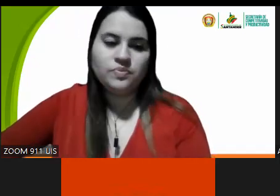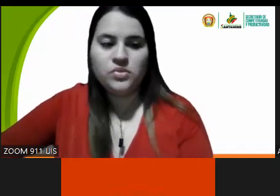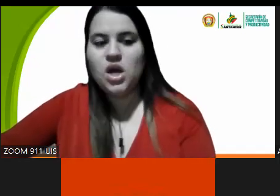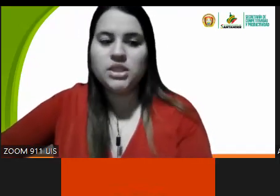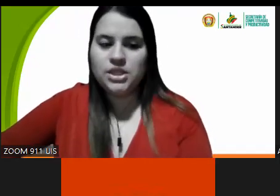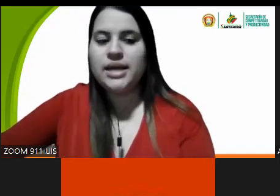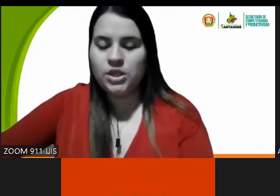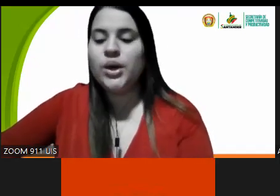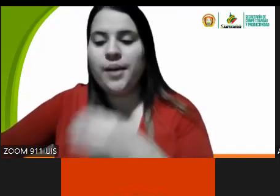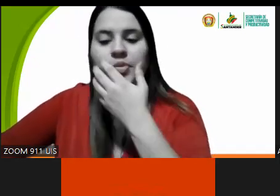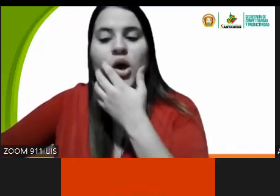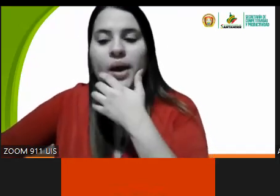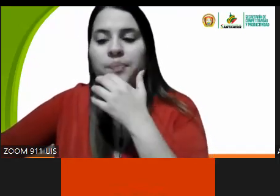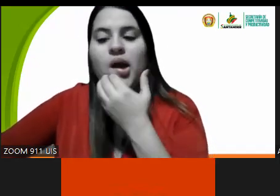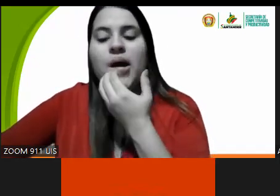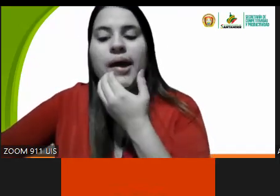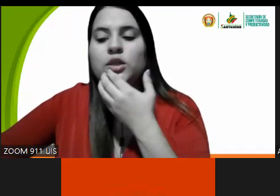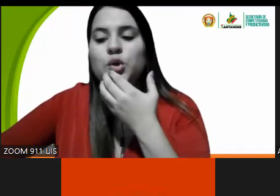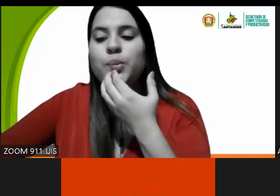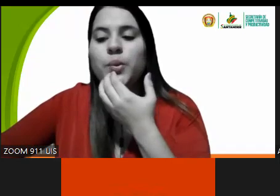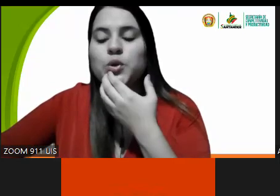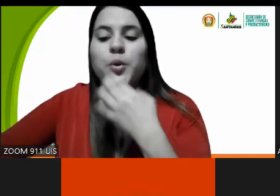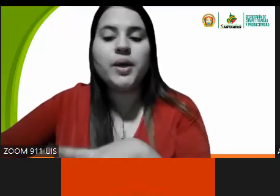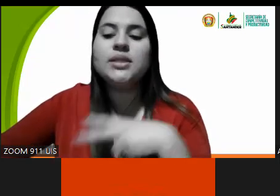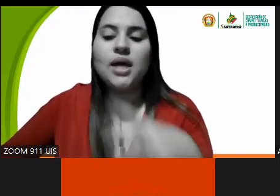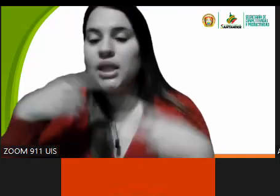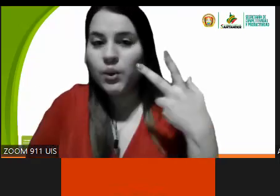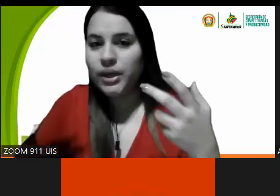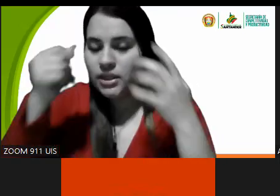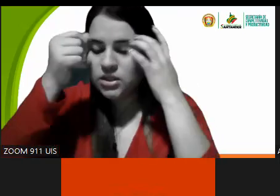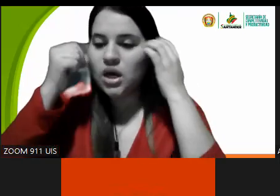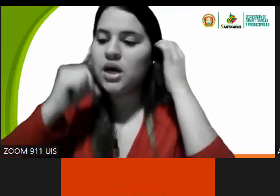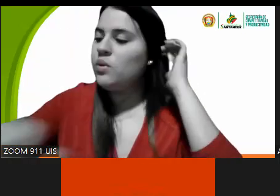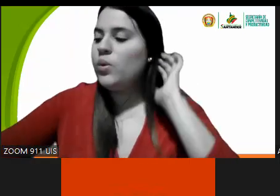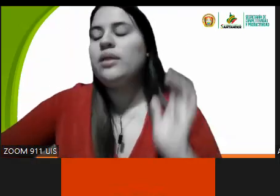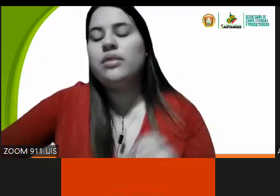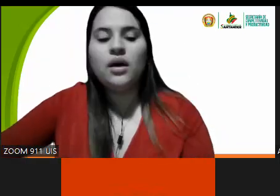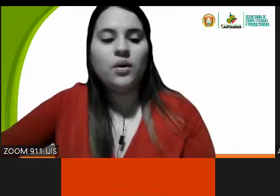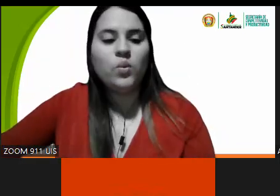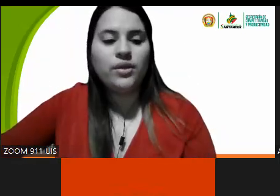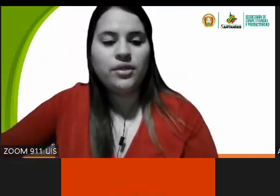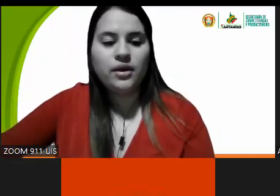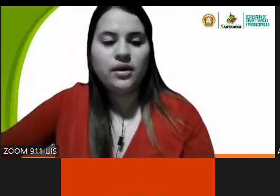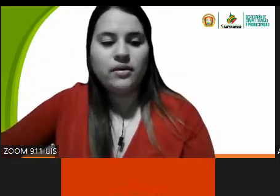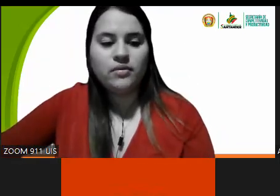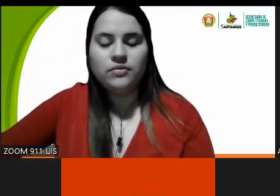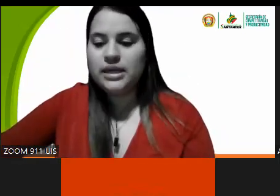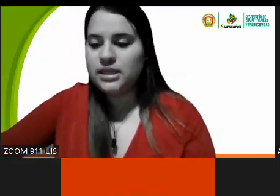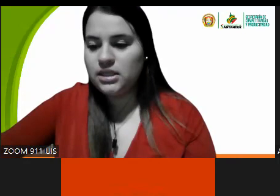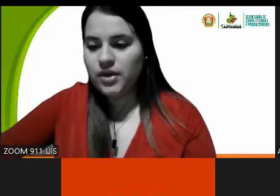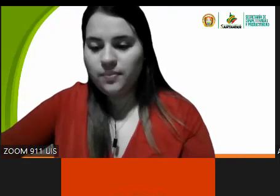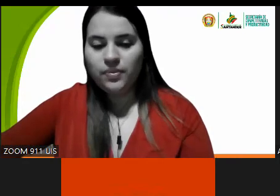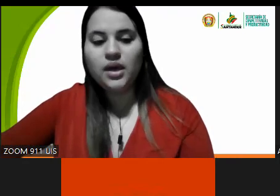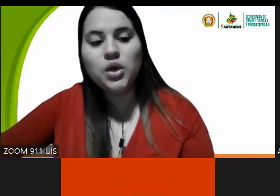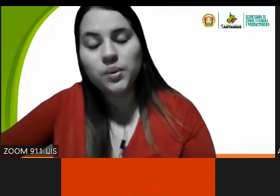Almost? Not yet, Not teacher. yet? Almost, Okay. yes. Okay. Okay, two more minutes and then we start with the